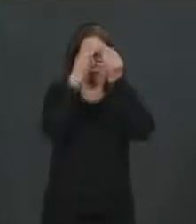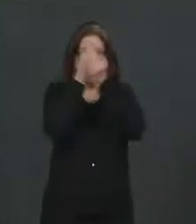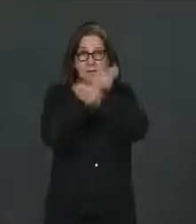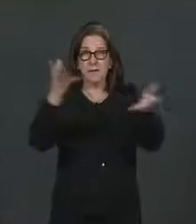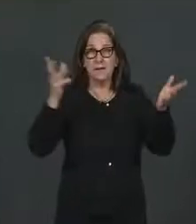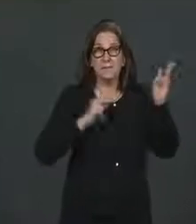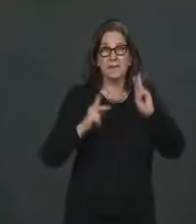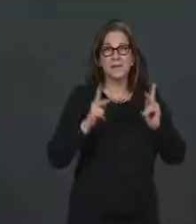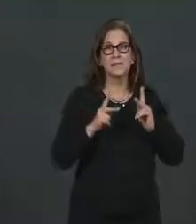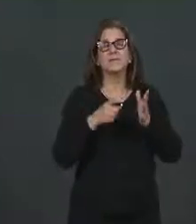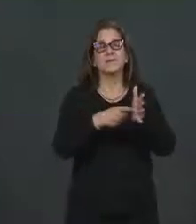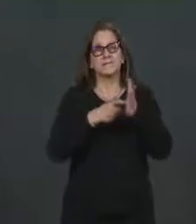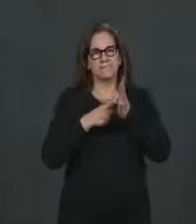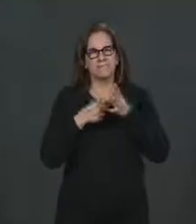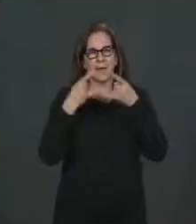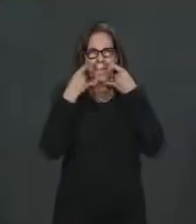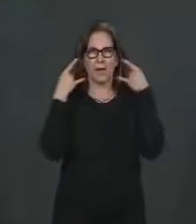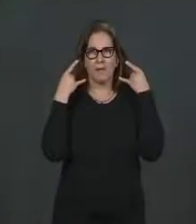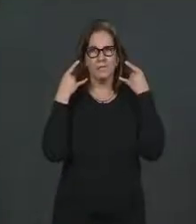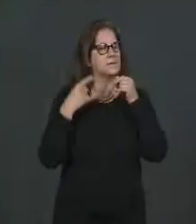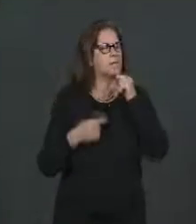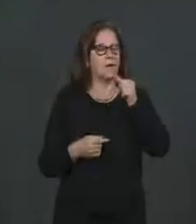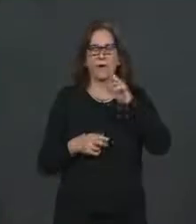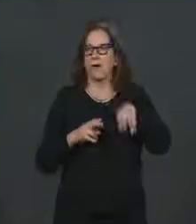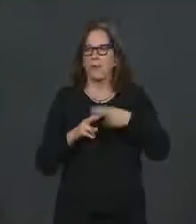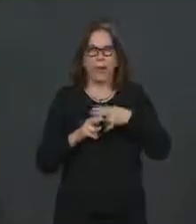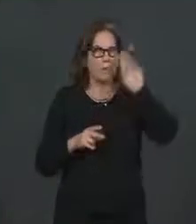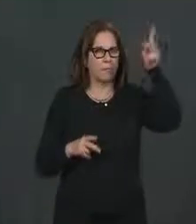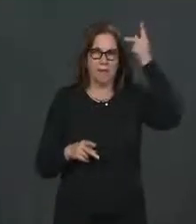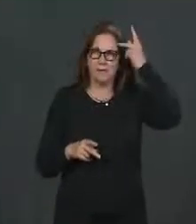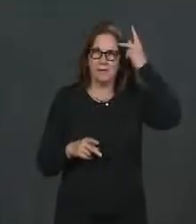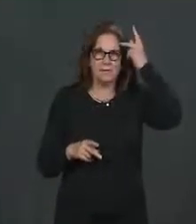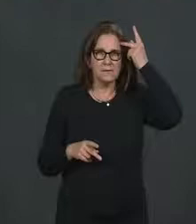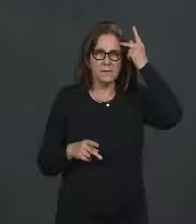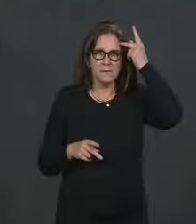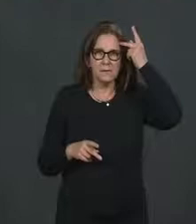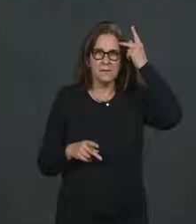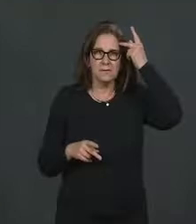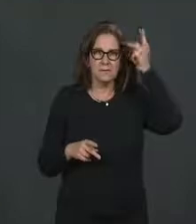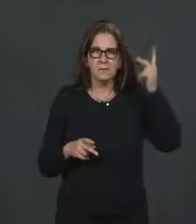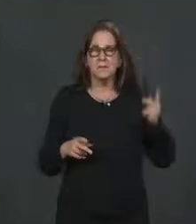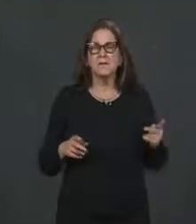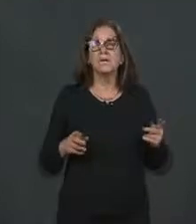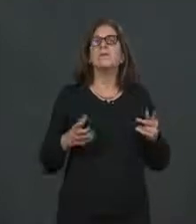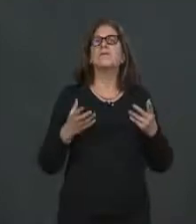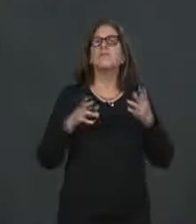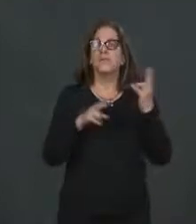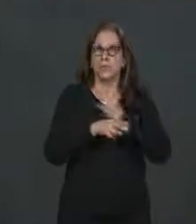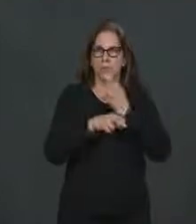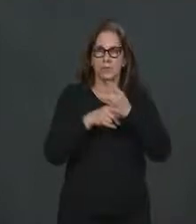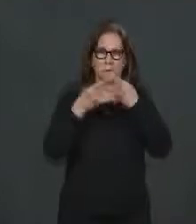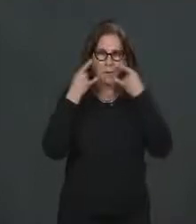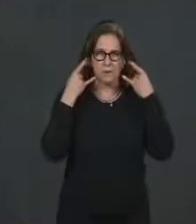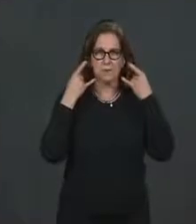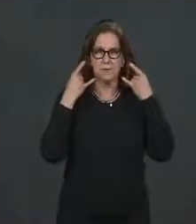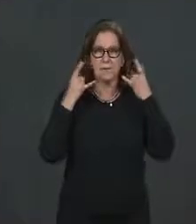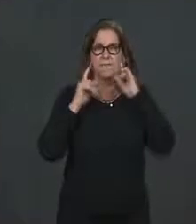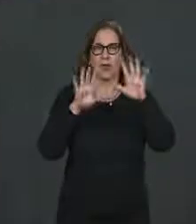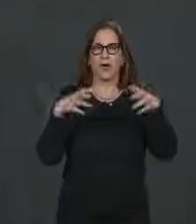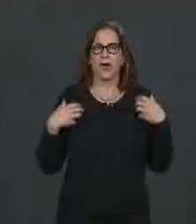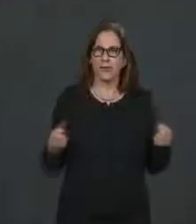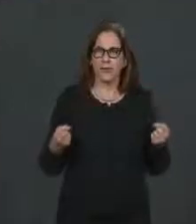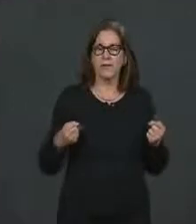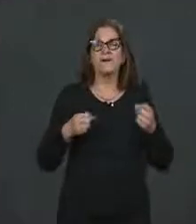politics. Reinstate the mandate if you let it down. And business should require masks as well.